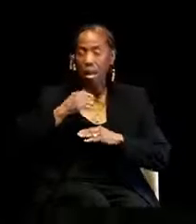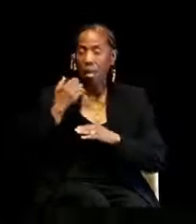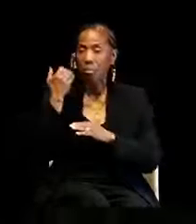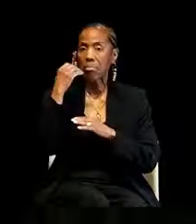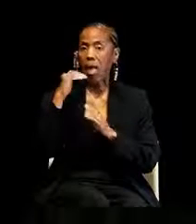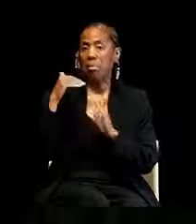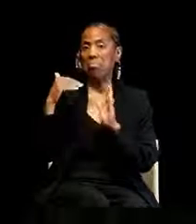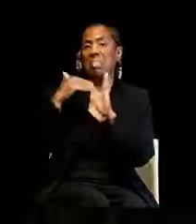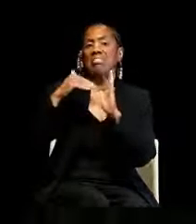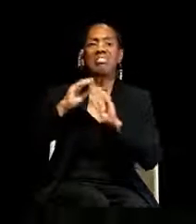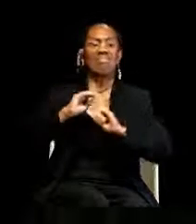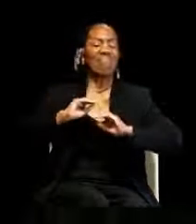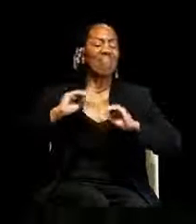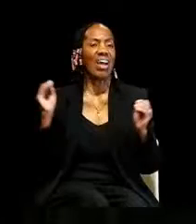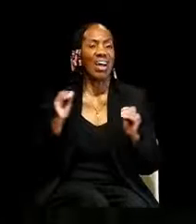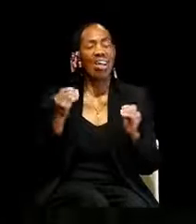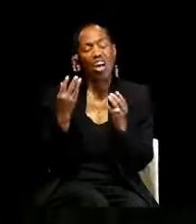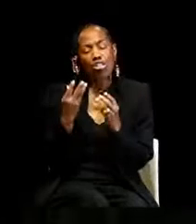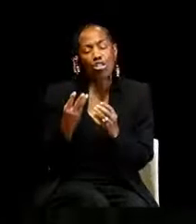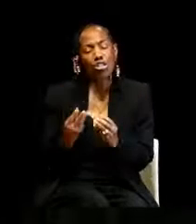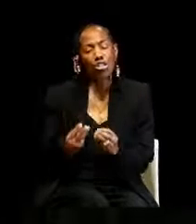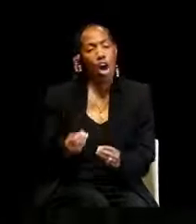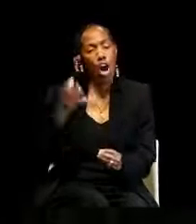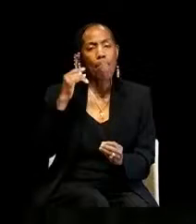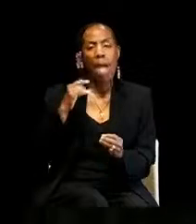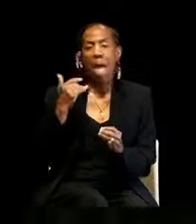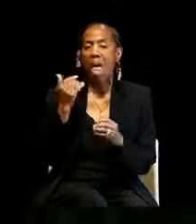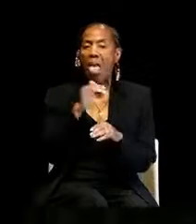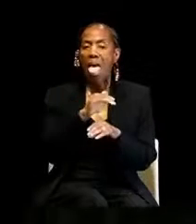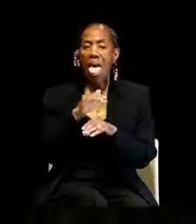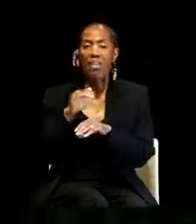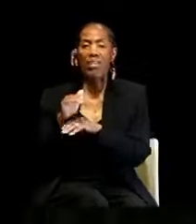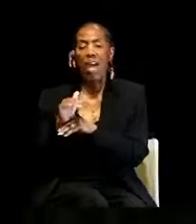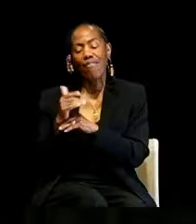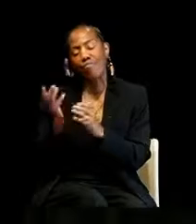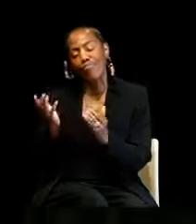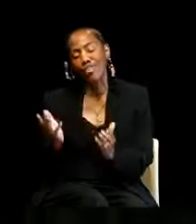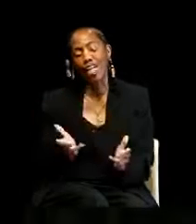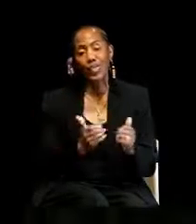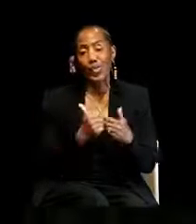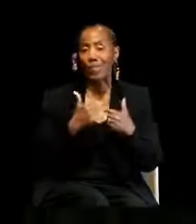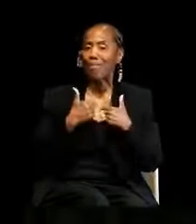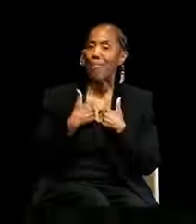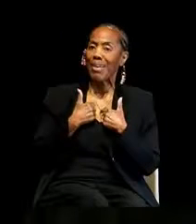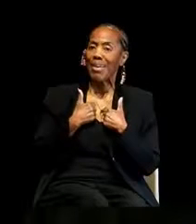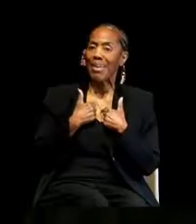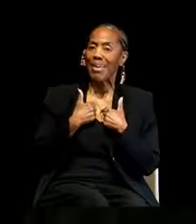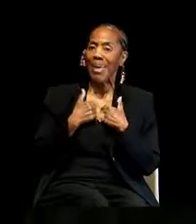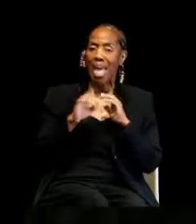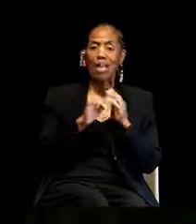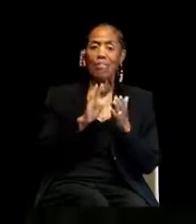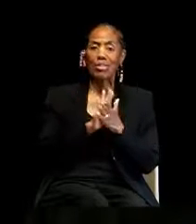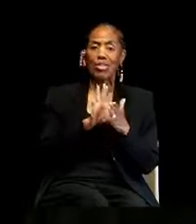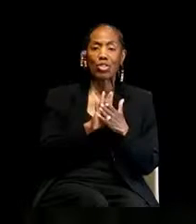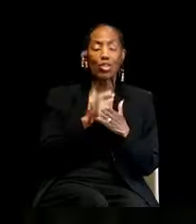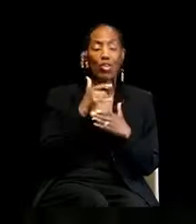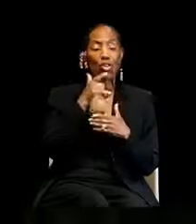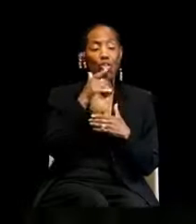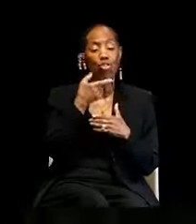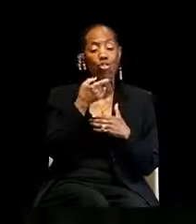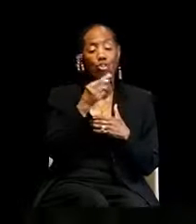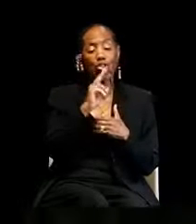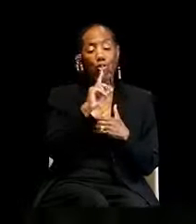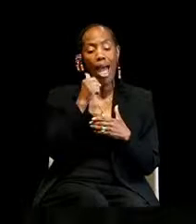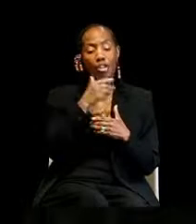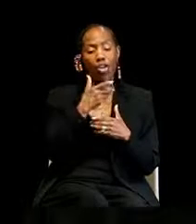objections. A soft man who spent every afternoon in conversation with me, his elementary school granddaughter,